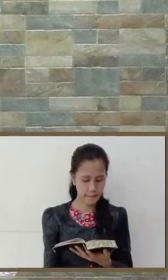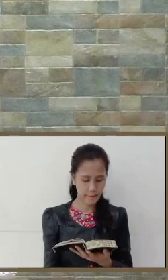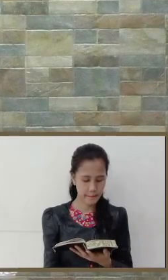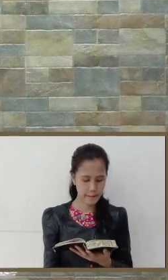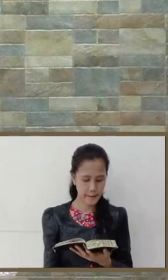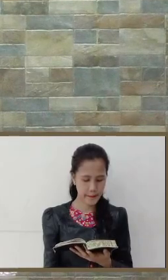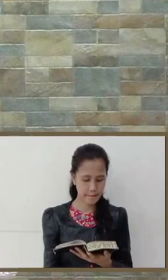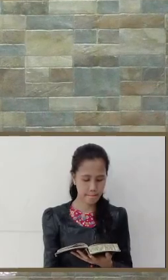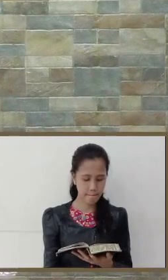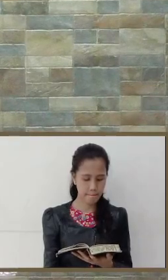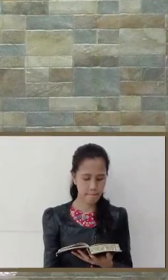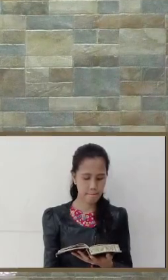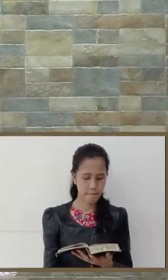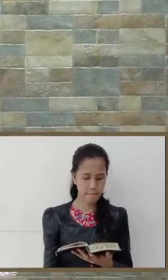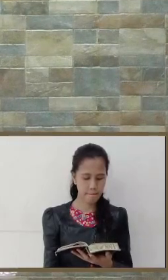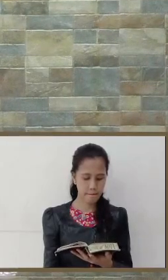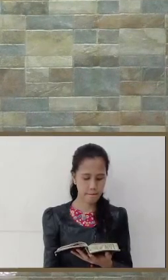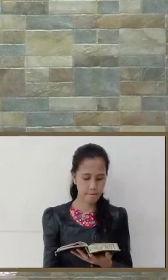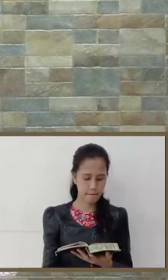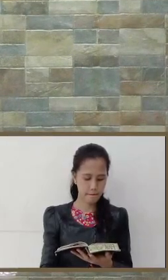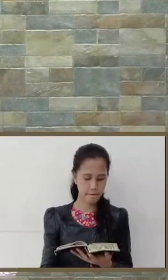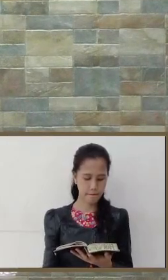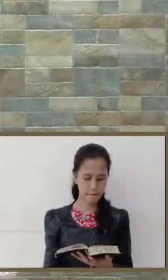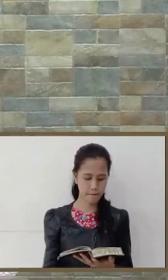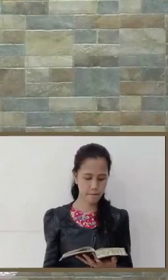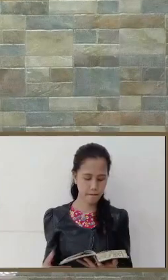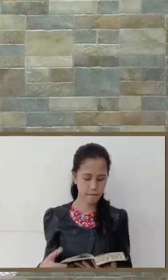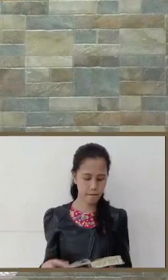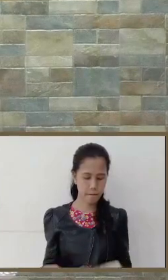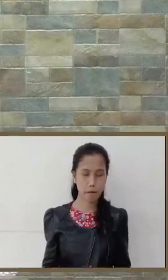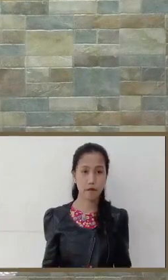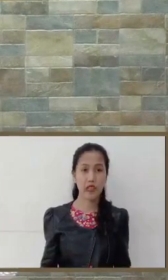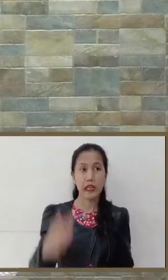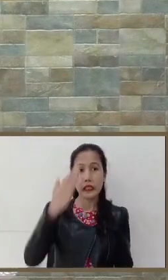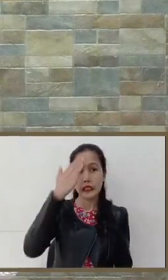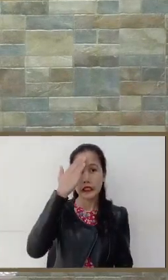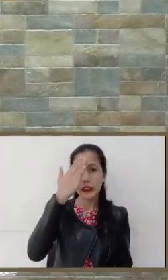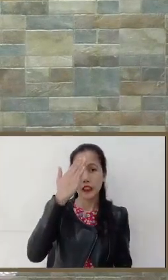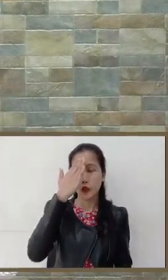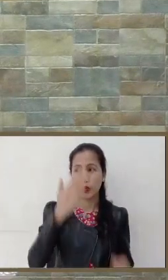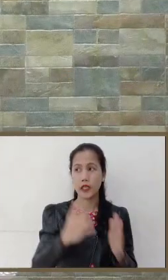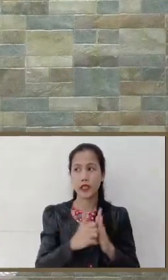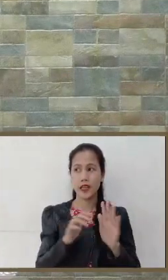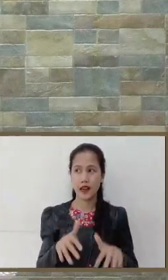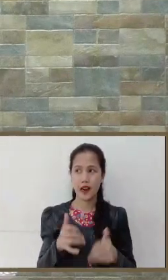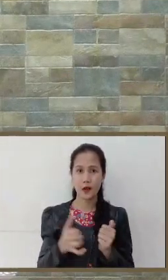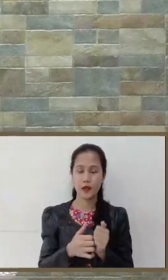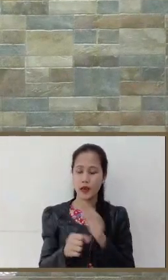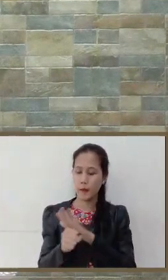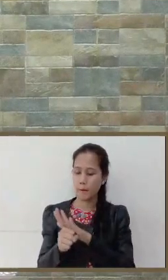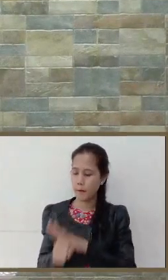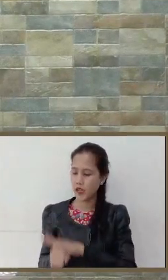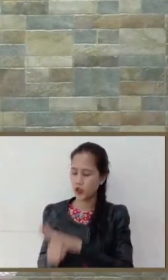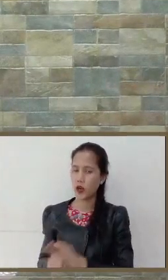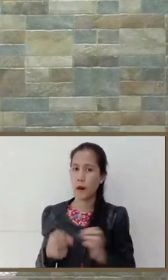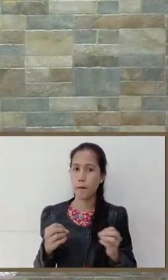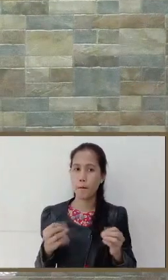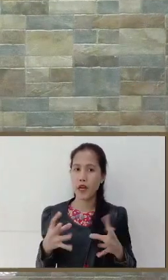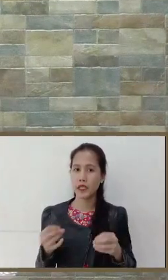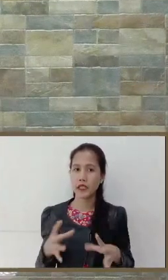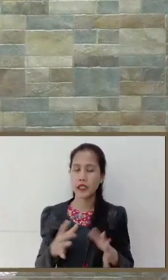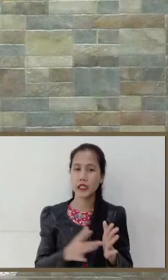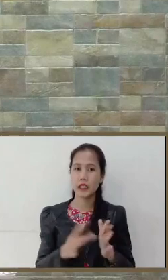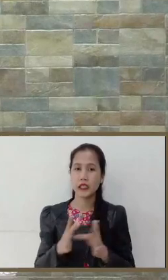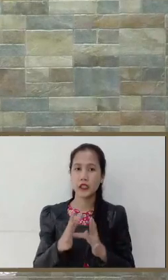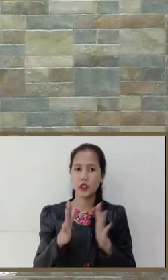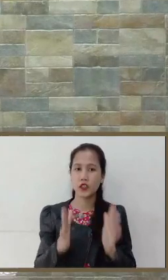it." Alam niyo kung gaano kalupit. Alam niyo kung paano ko pinipersecute those Christian na kung saan ay nag-i-stand sa katotohanan. And verse number